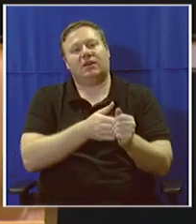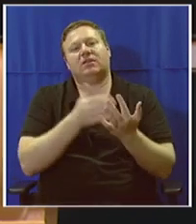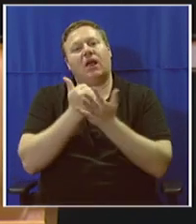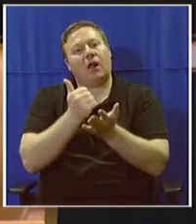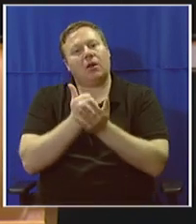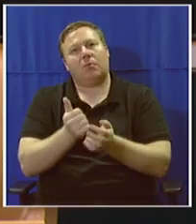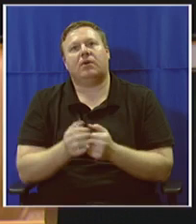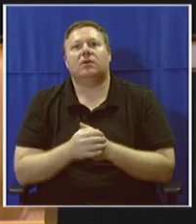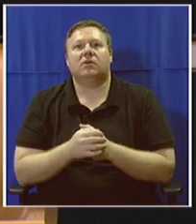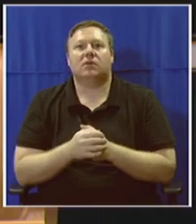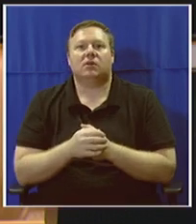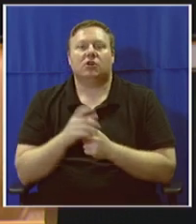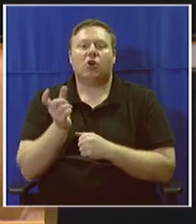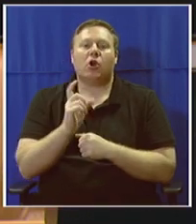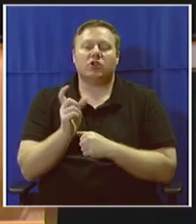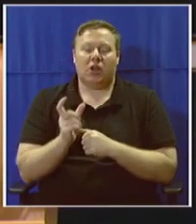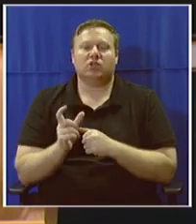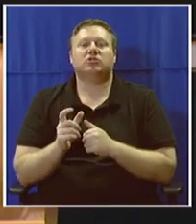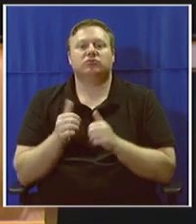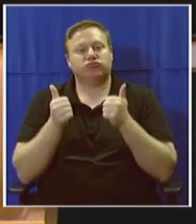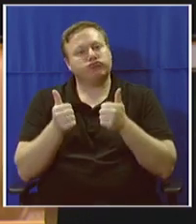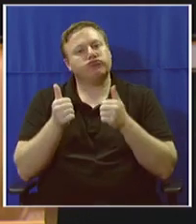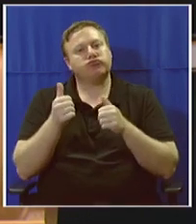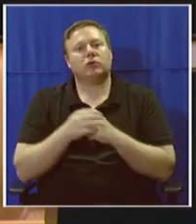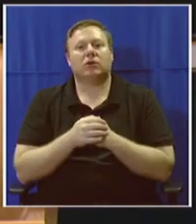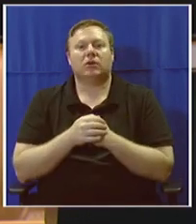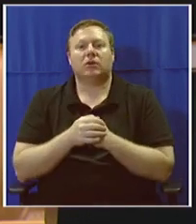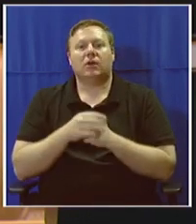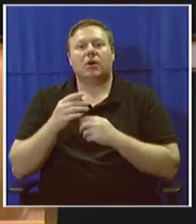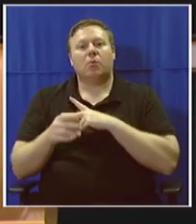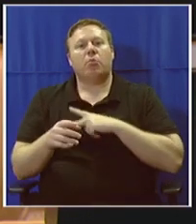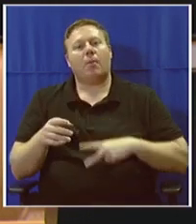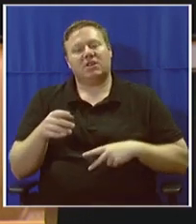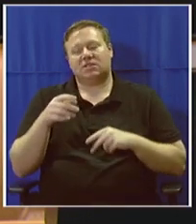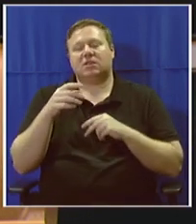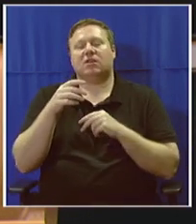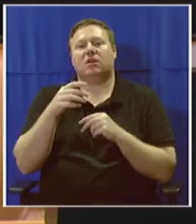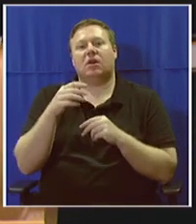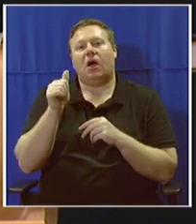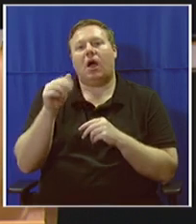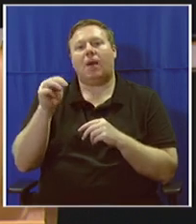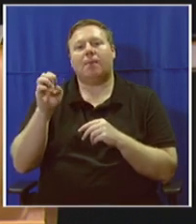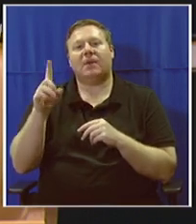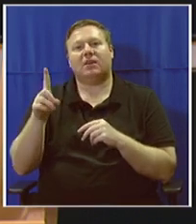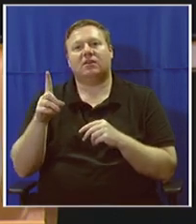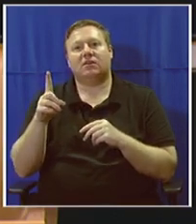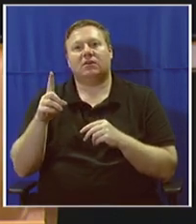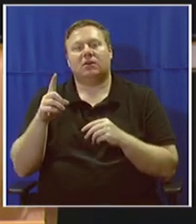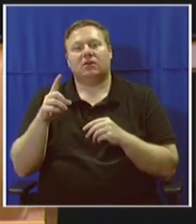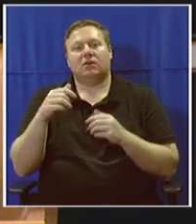the continent and congratulates Mr. Prime Minister Ahmed on being awarded this prestigious award. I thank